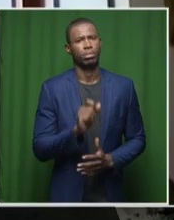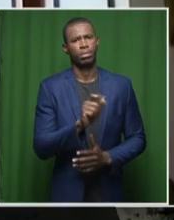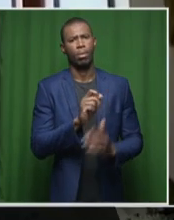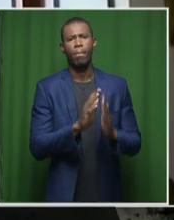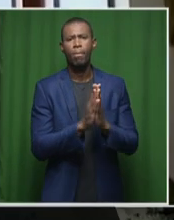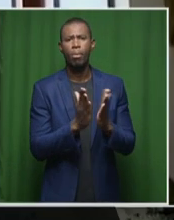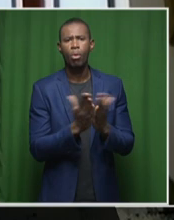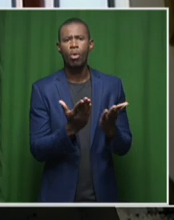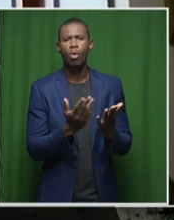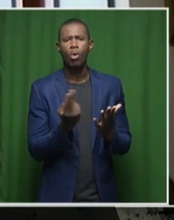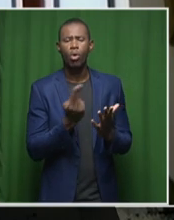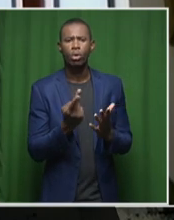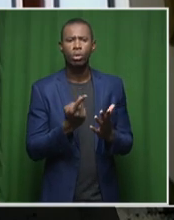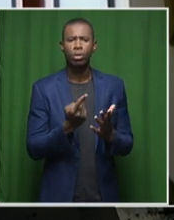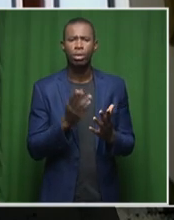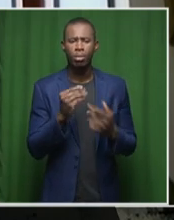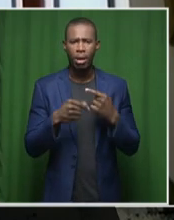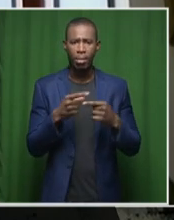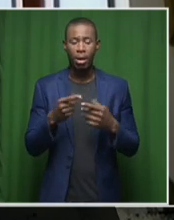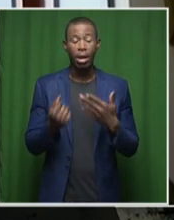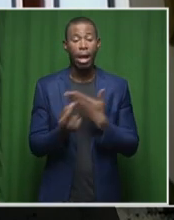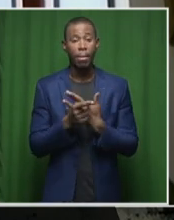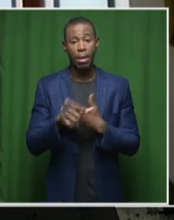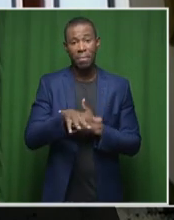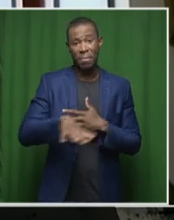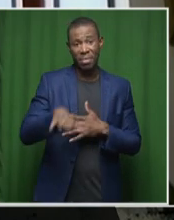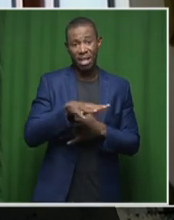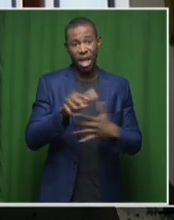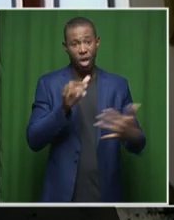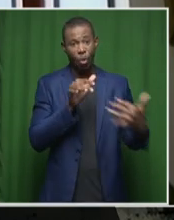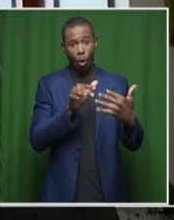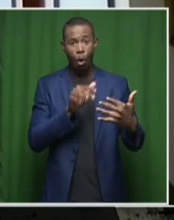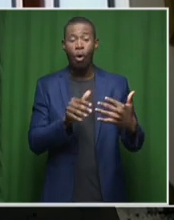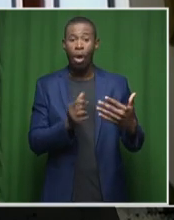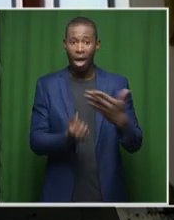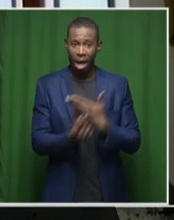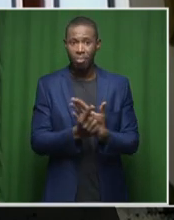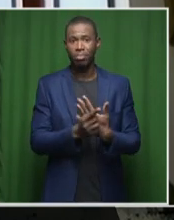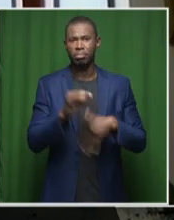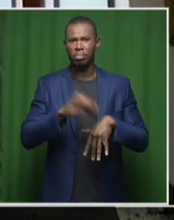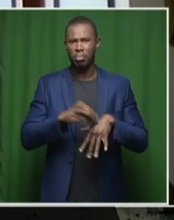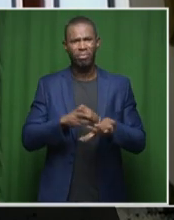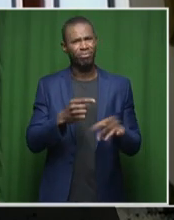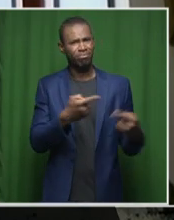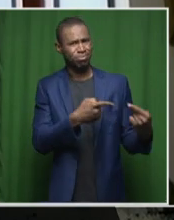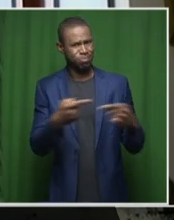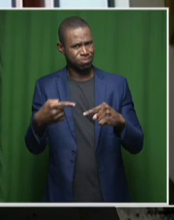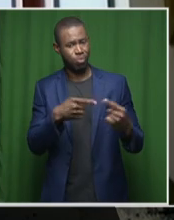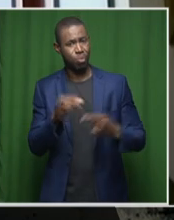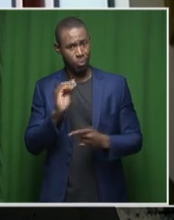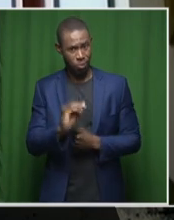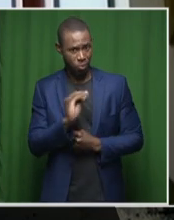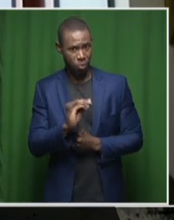you know, the battlefield drama, which we're not often exposed to. Please share a bit more on those.